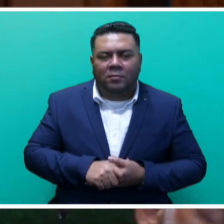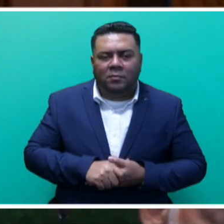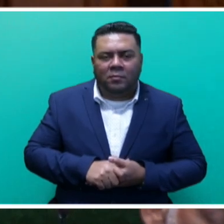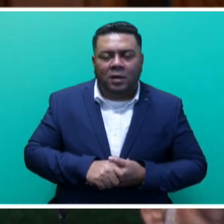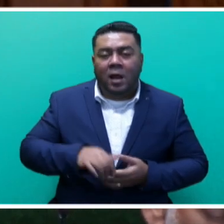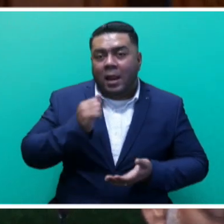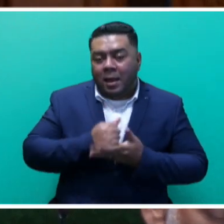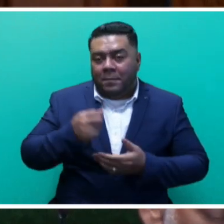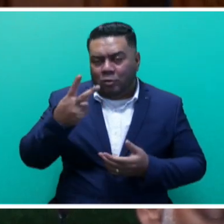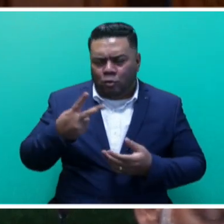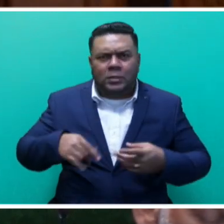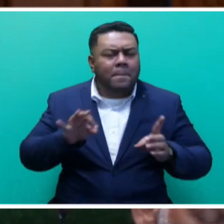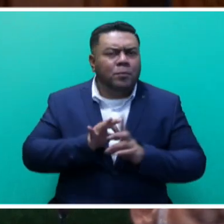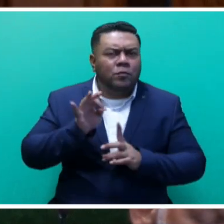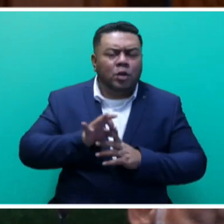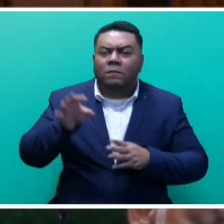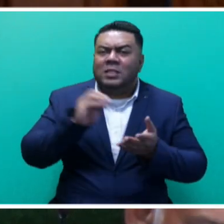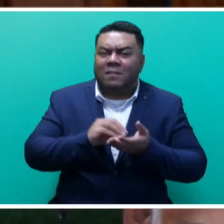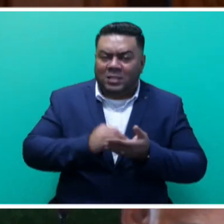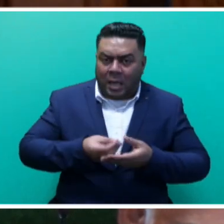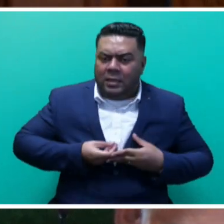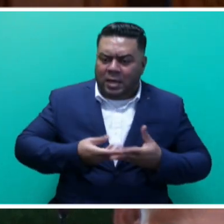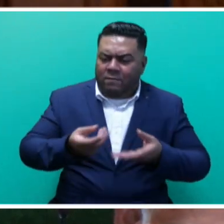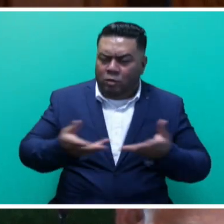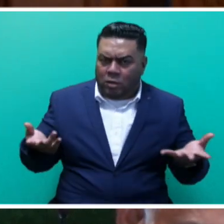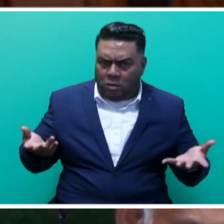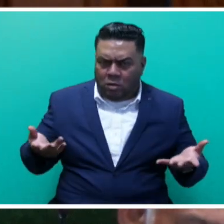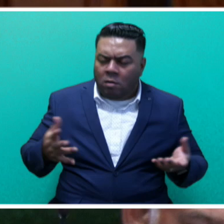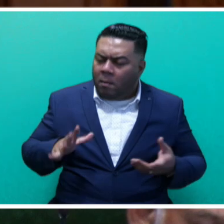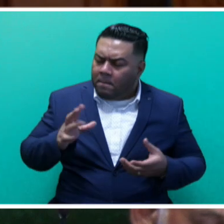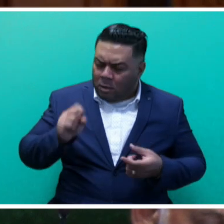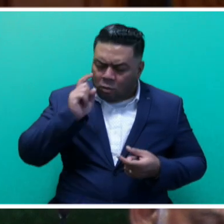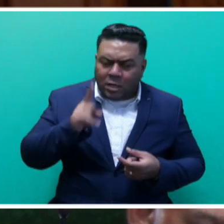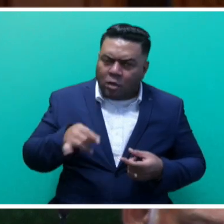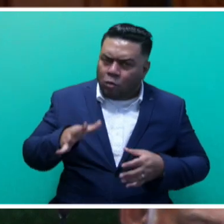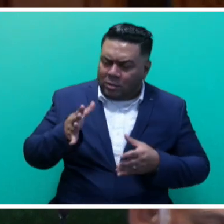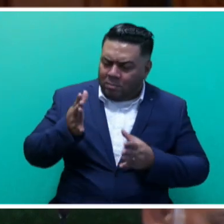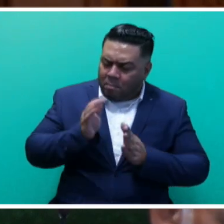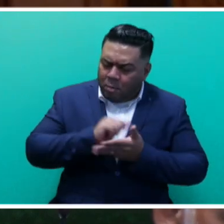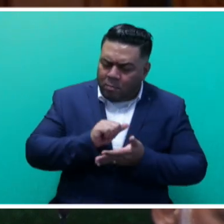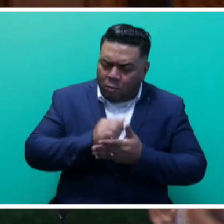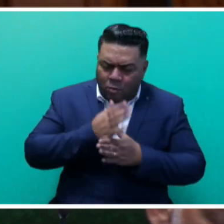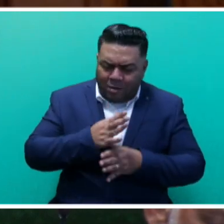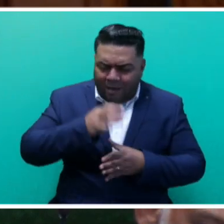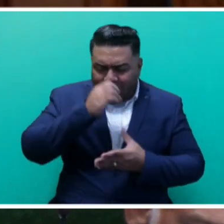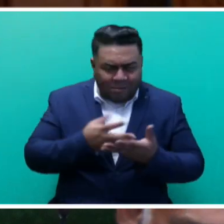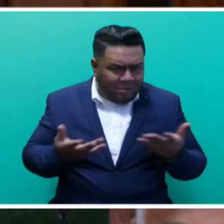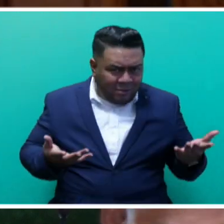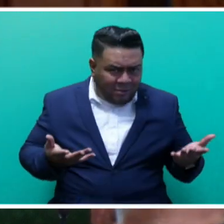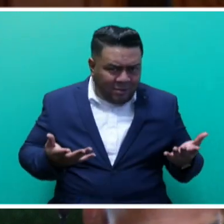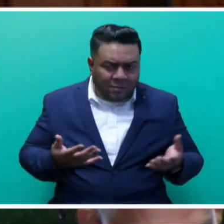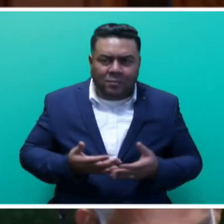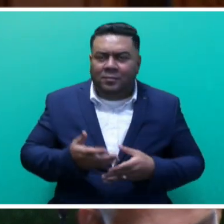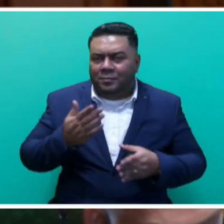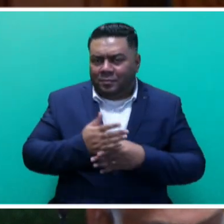Number two is the improvement of service delivery by raising efficiency level, turnaround time. This has